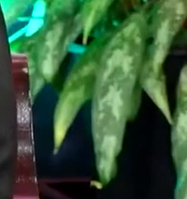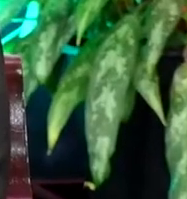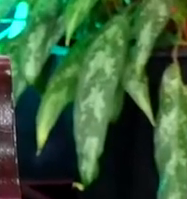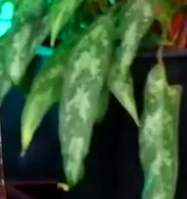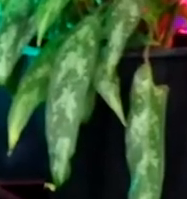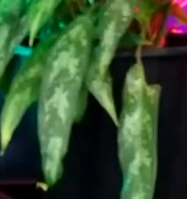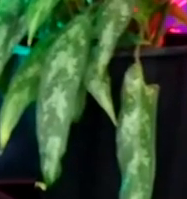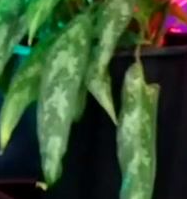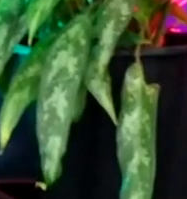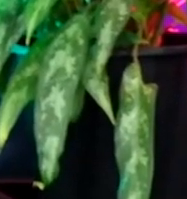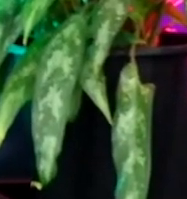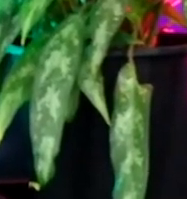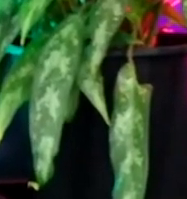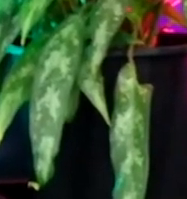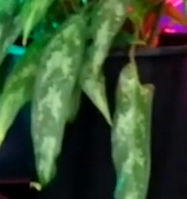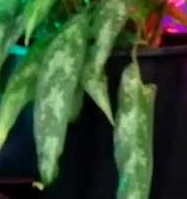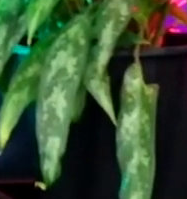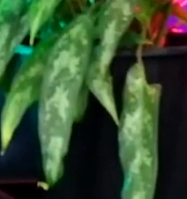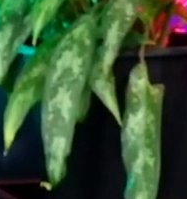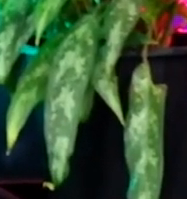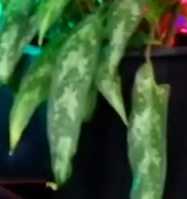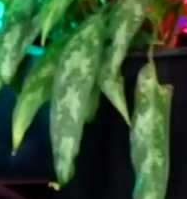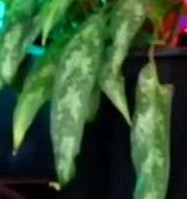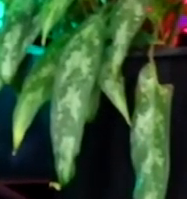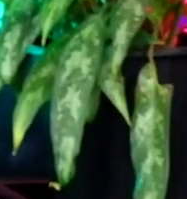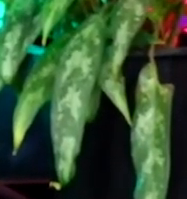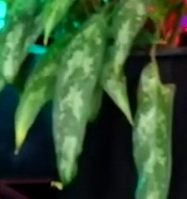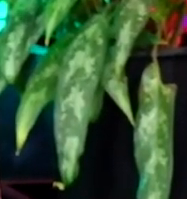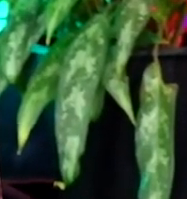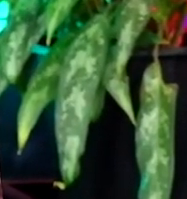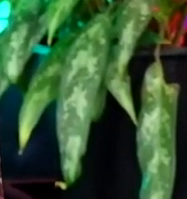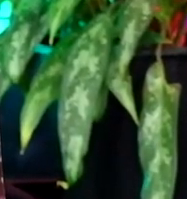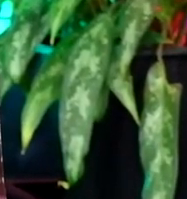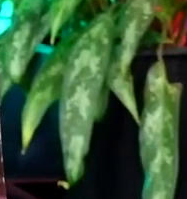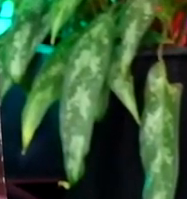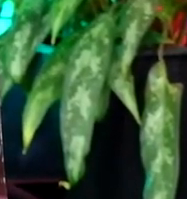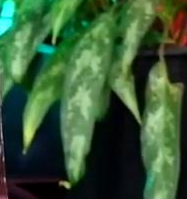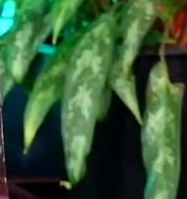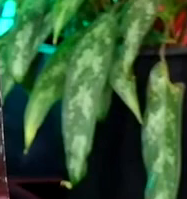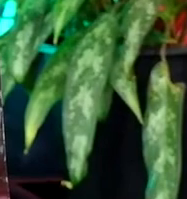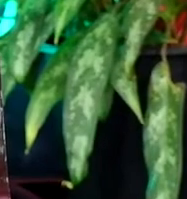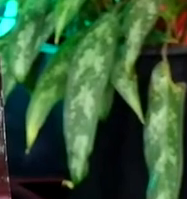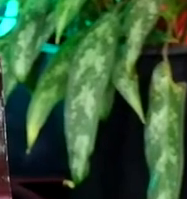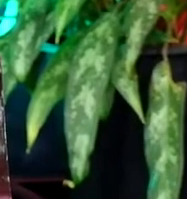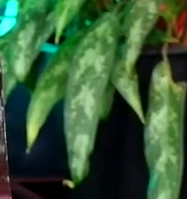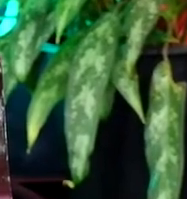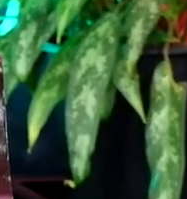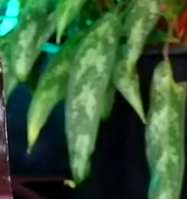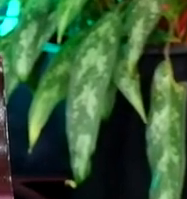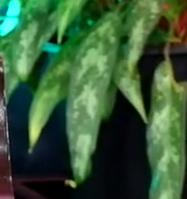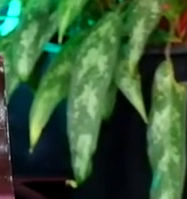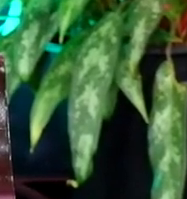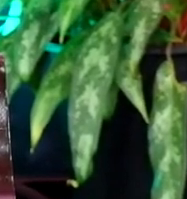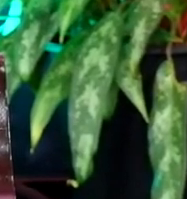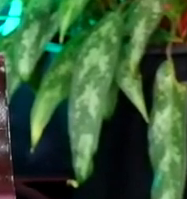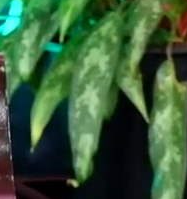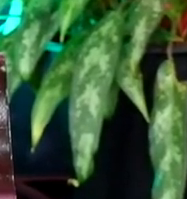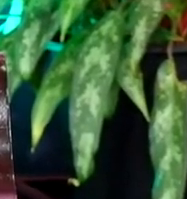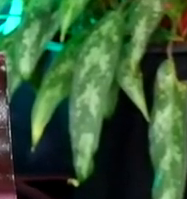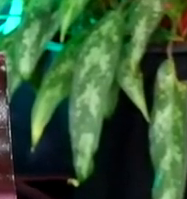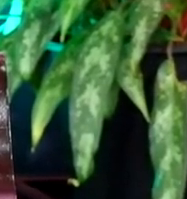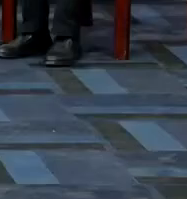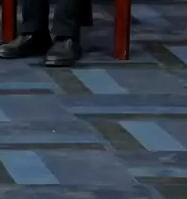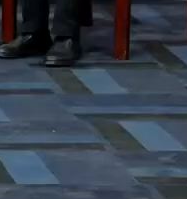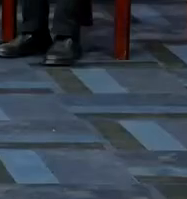Happy Sabbath and good afternoon, everyone. My name is Bore Martha. I'm representing the Adventist Community Service